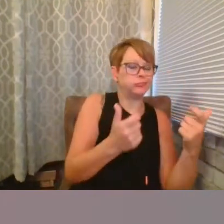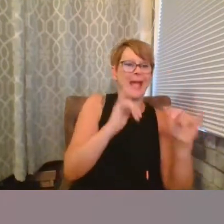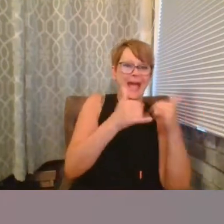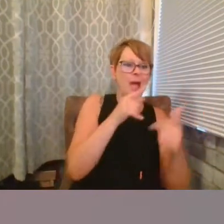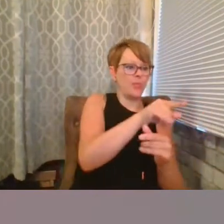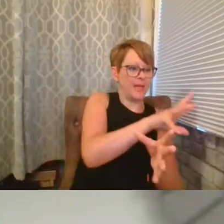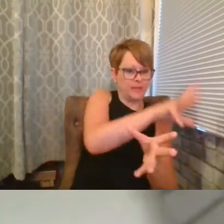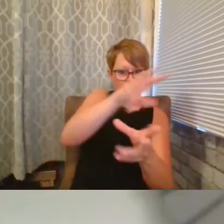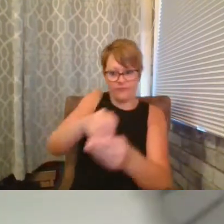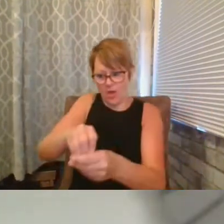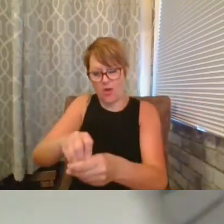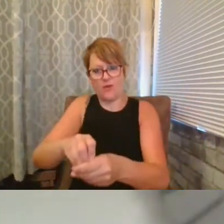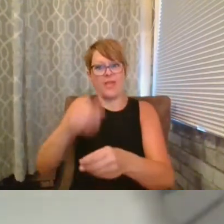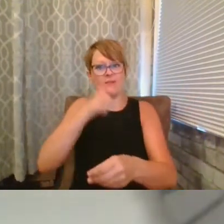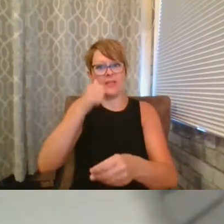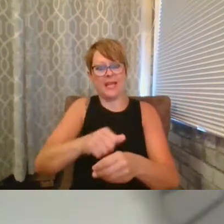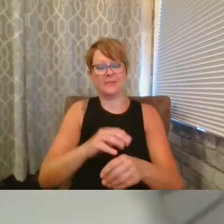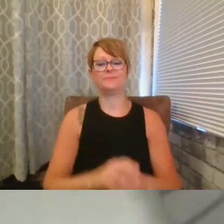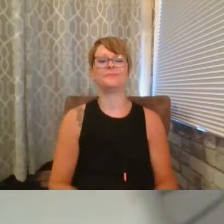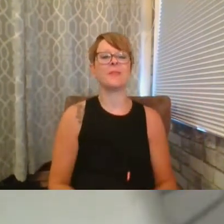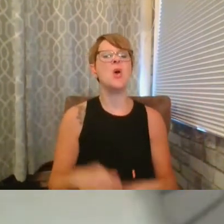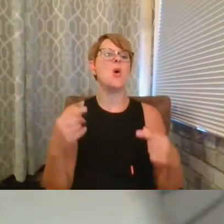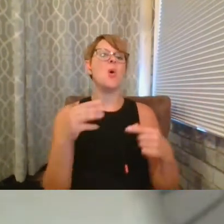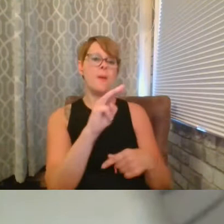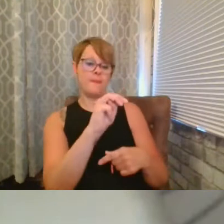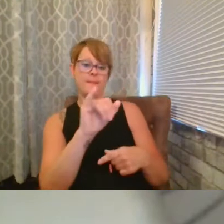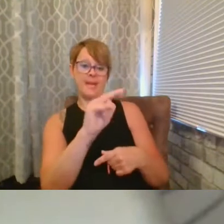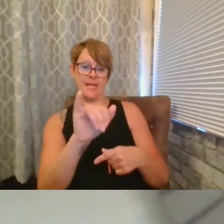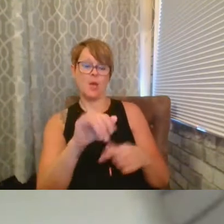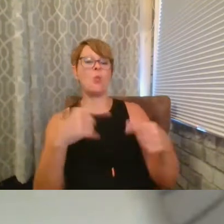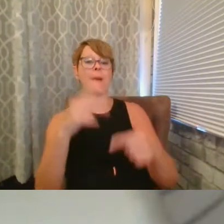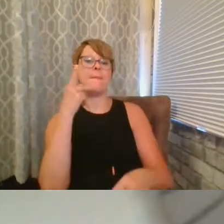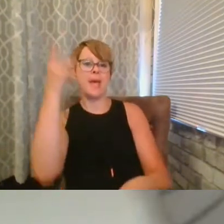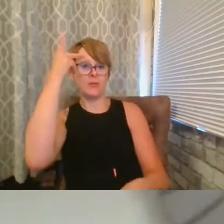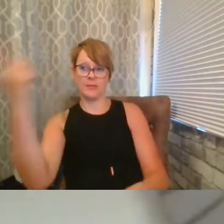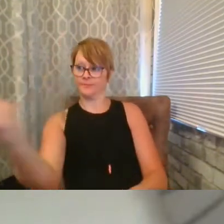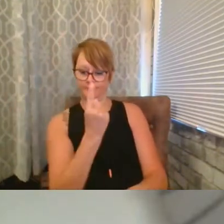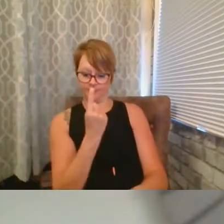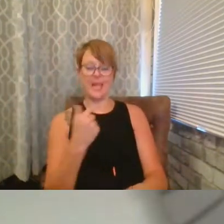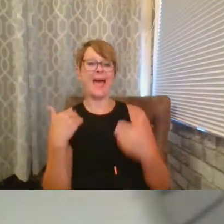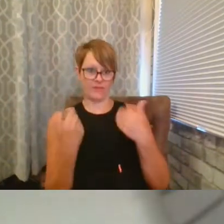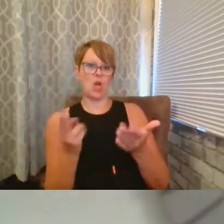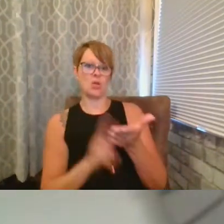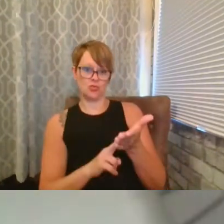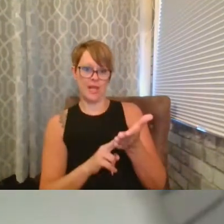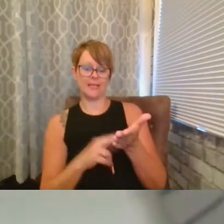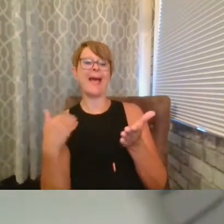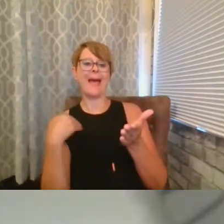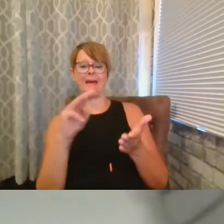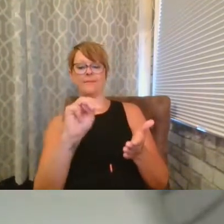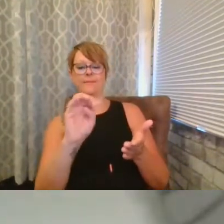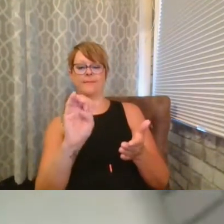Well, when a parent comes to me, I have a contract and I have the menu. So in the menu, there are some days that you have